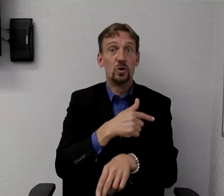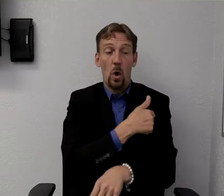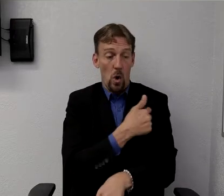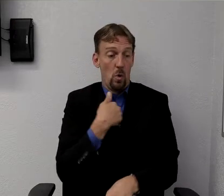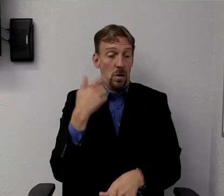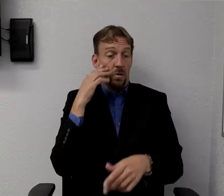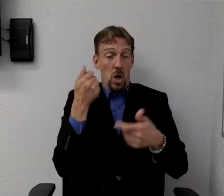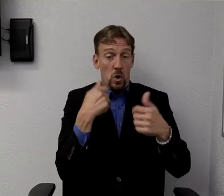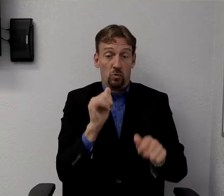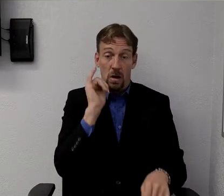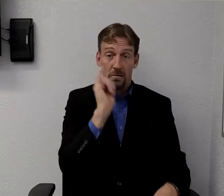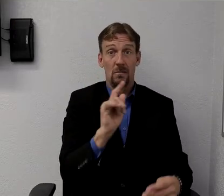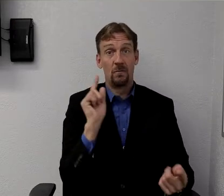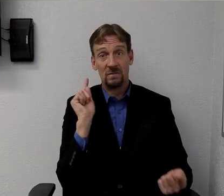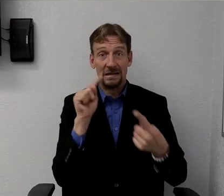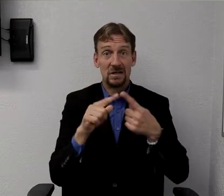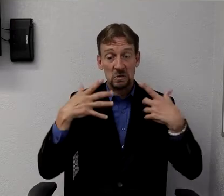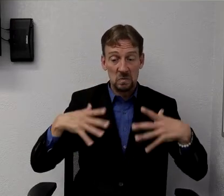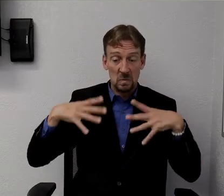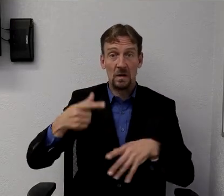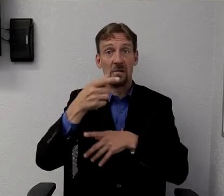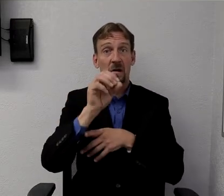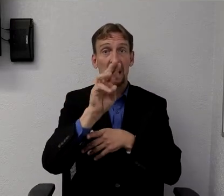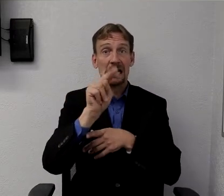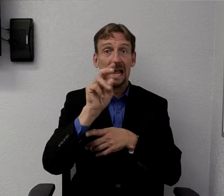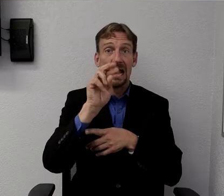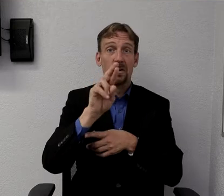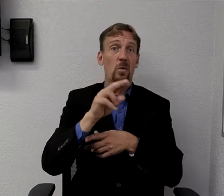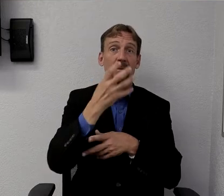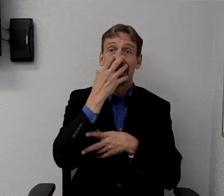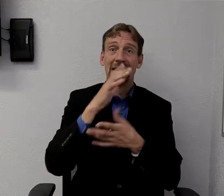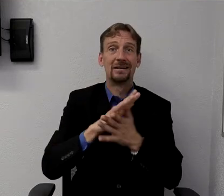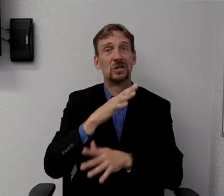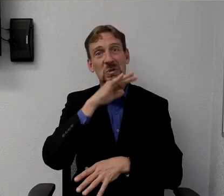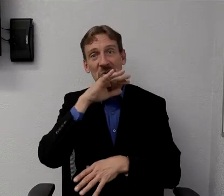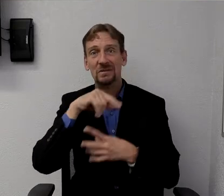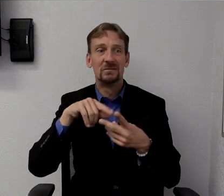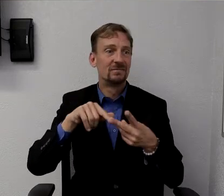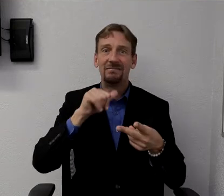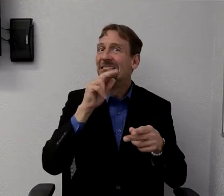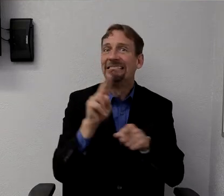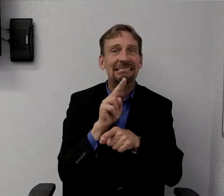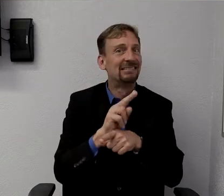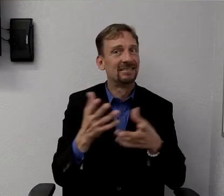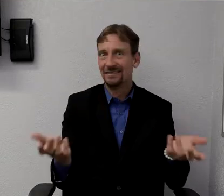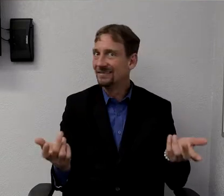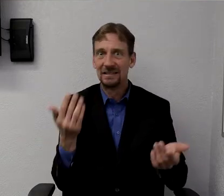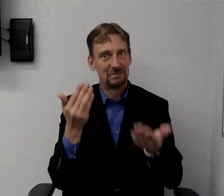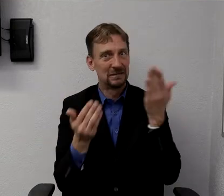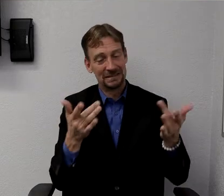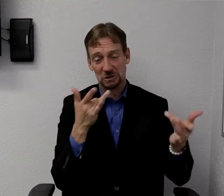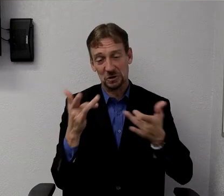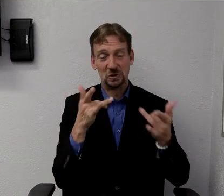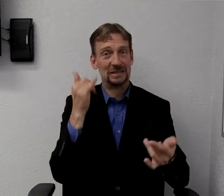gown or the mask becomes soiled, unusable, concerned about its integrity, then we